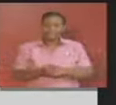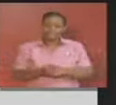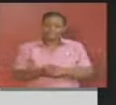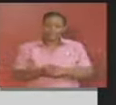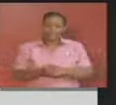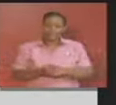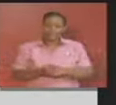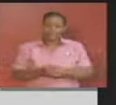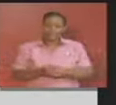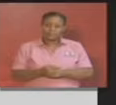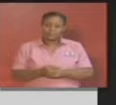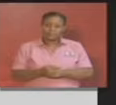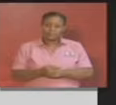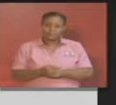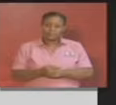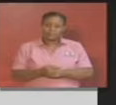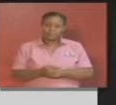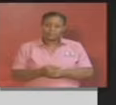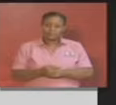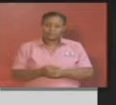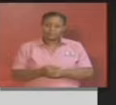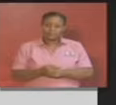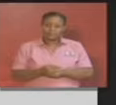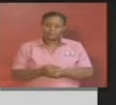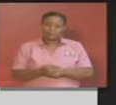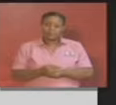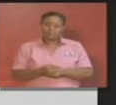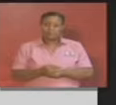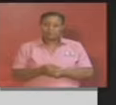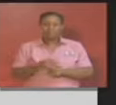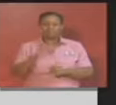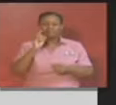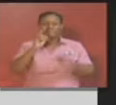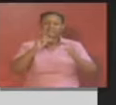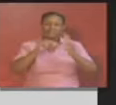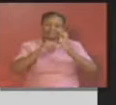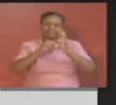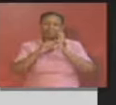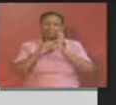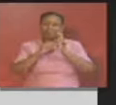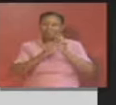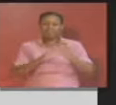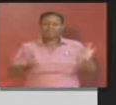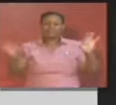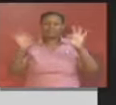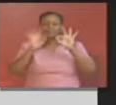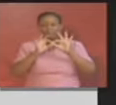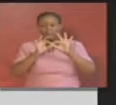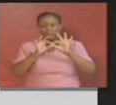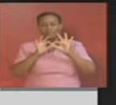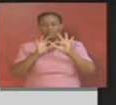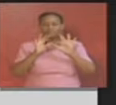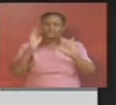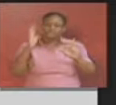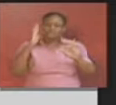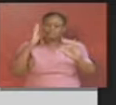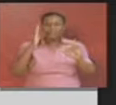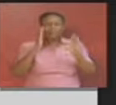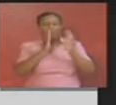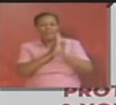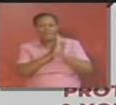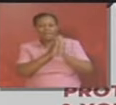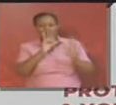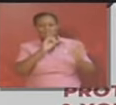week. So this is what we want to emphasize the importance of, and we're going to actually go over to Dr. St. Bernard to have a little more